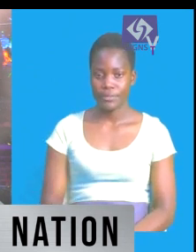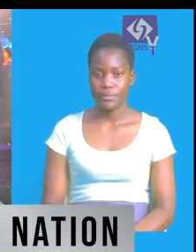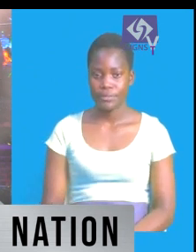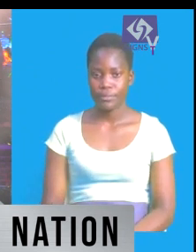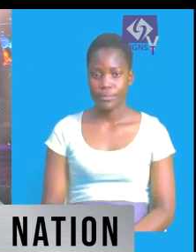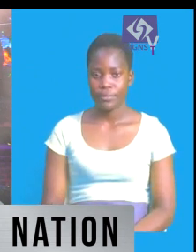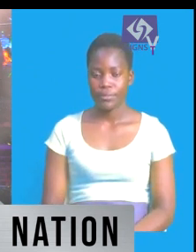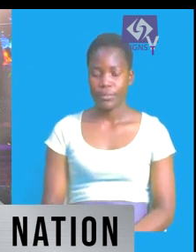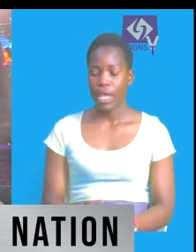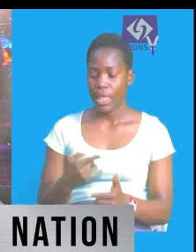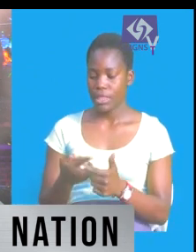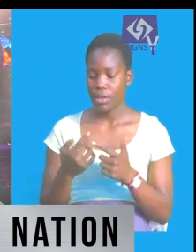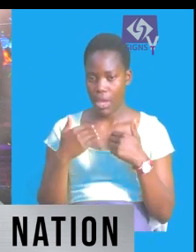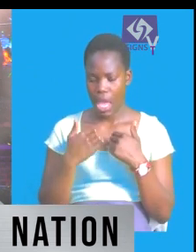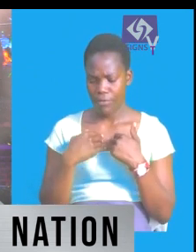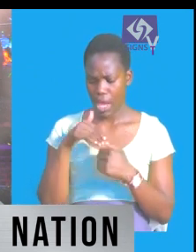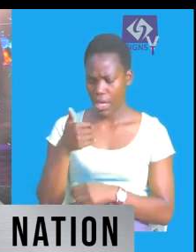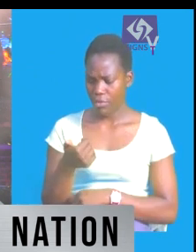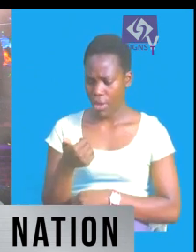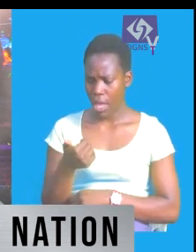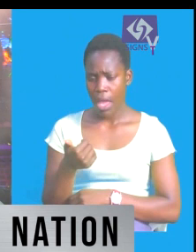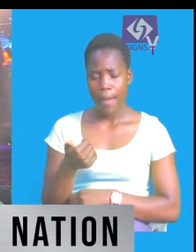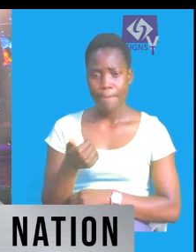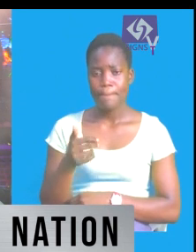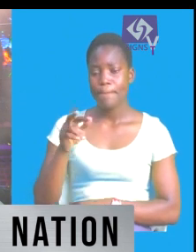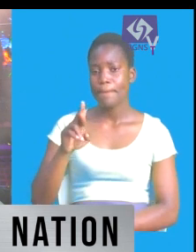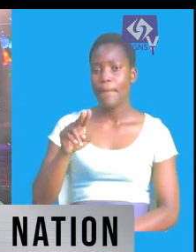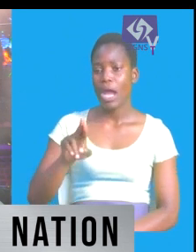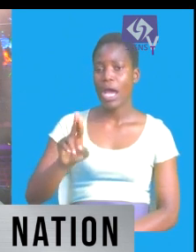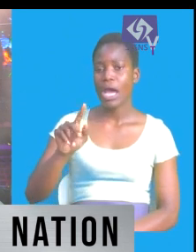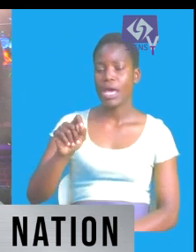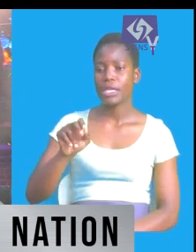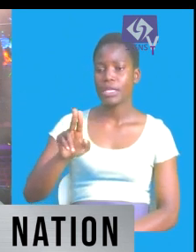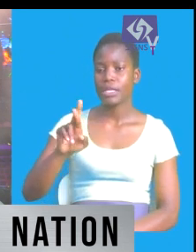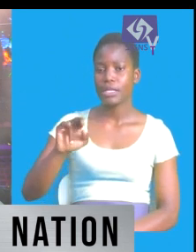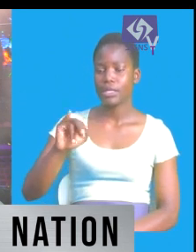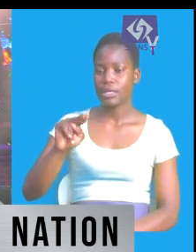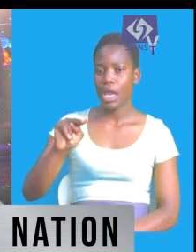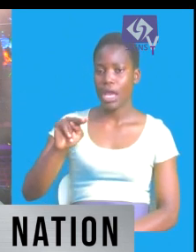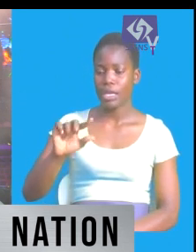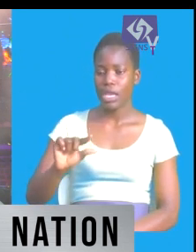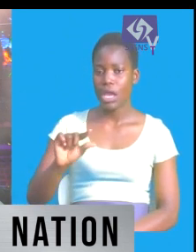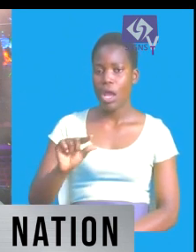is him. Then there was imagine a returning officer. You know, these are jobs that